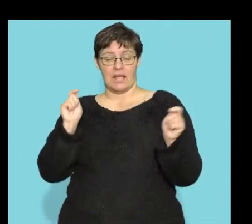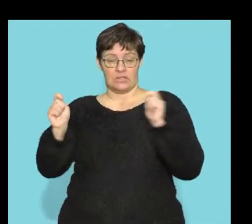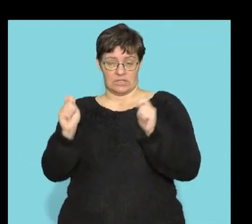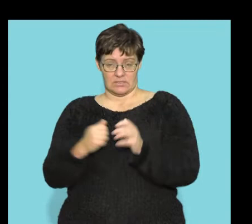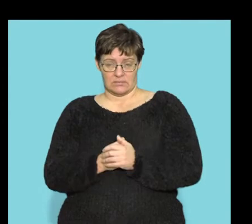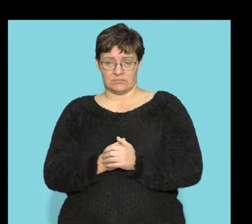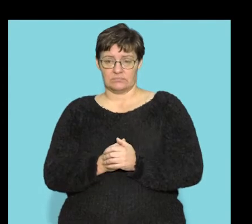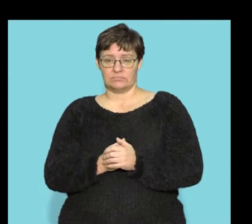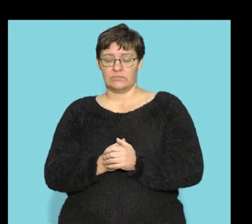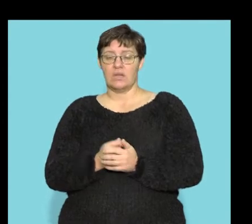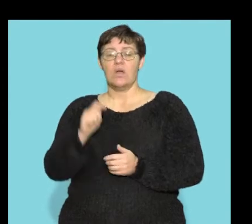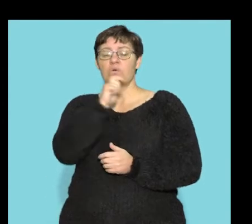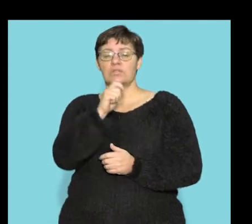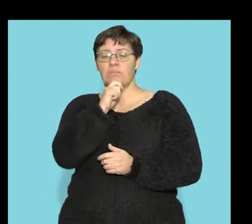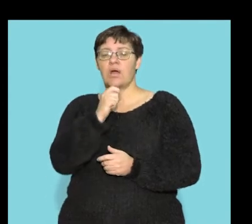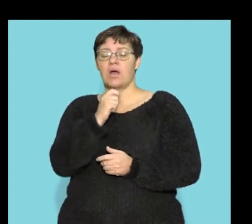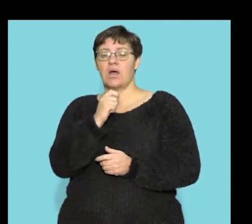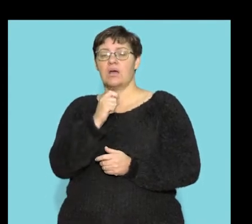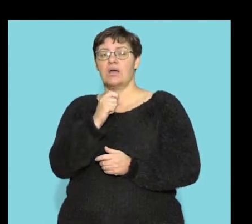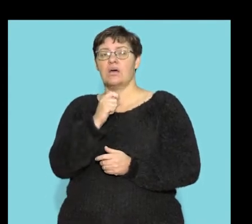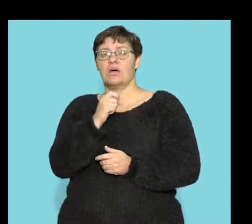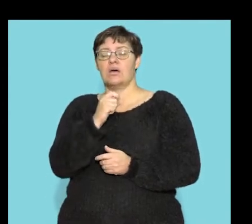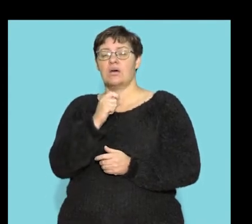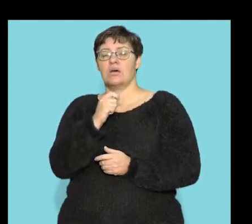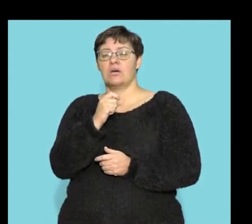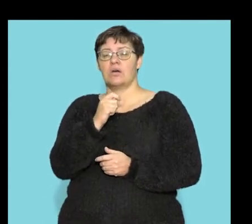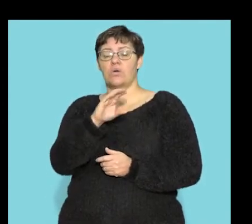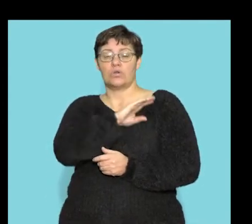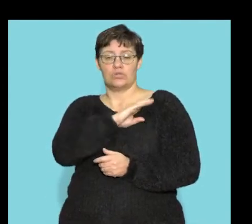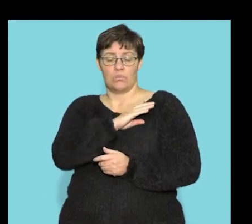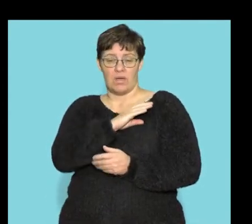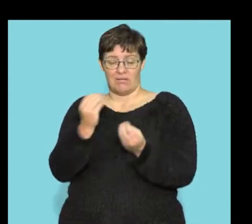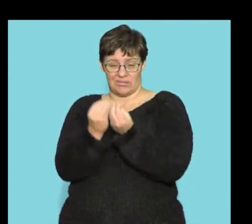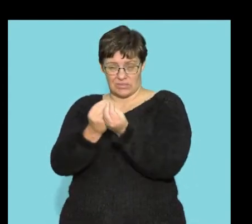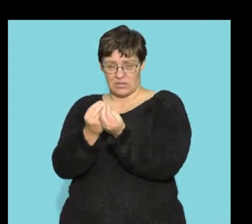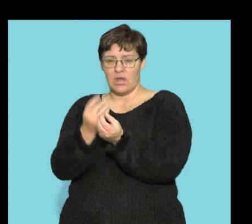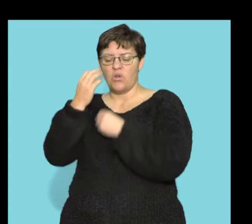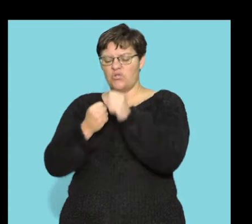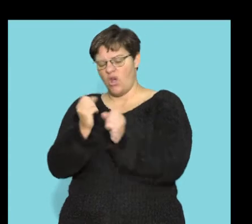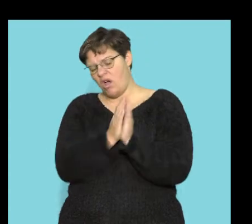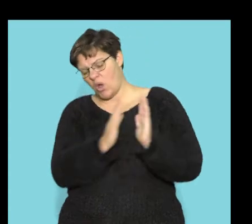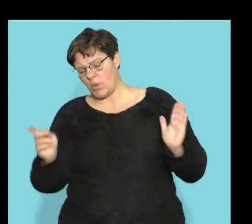Consumable goods used during the year amounts to